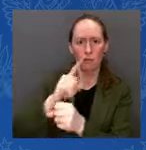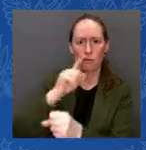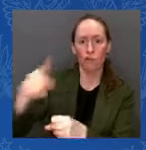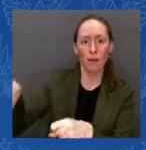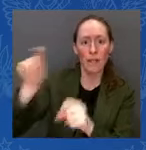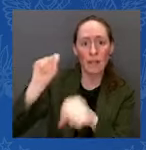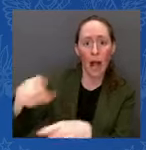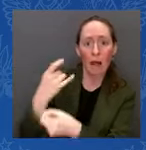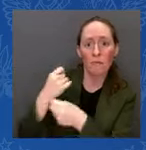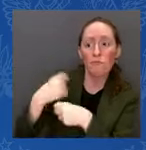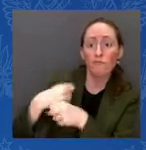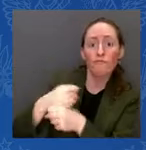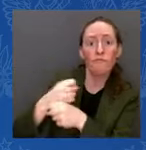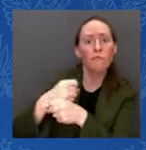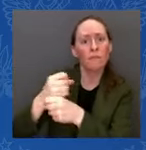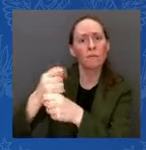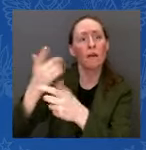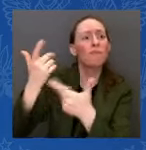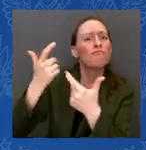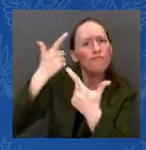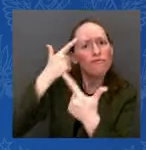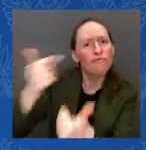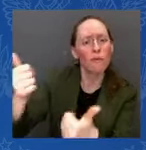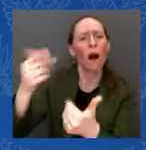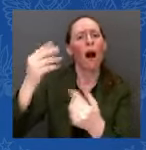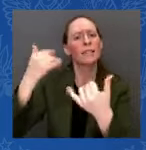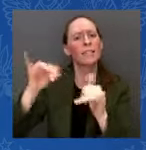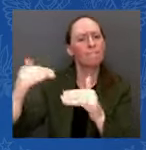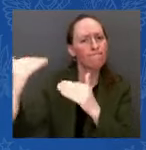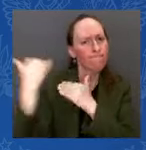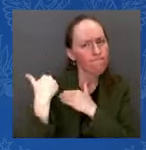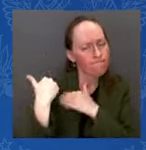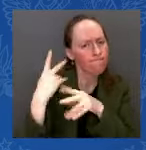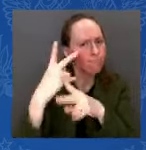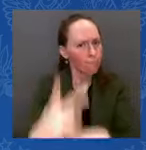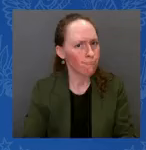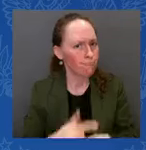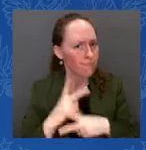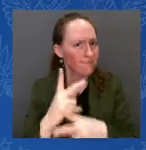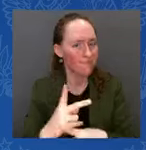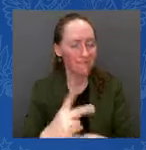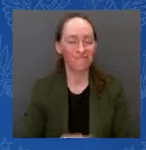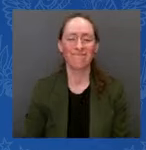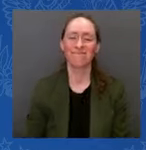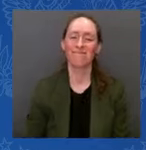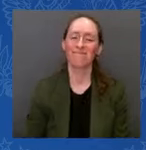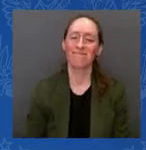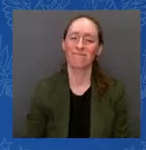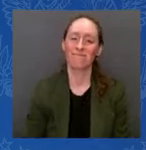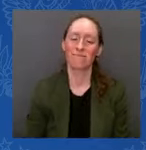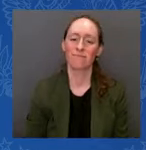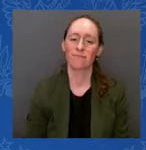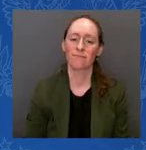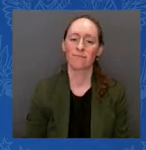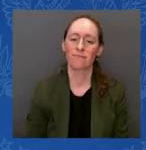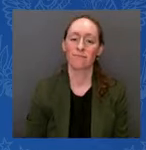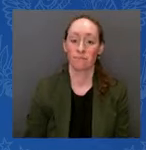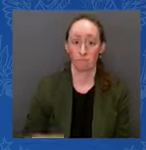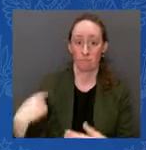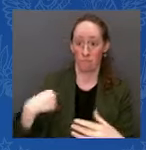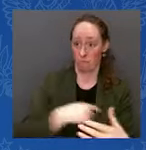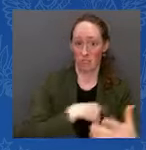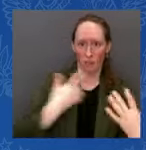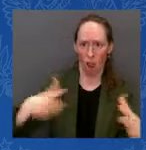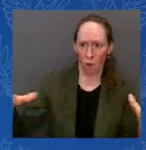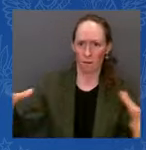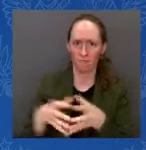obligations. Working together these past 18 months, we've developed a phased approach that's going to make sure